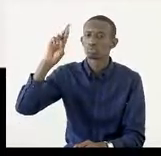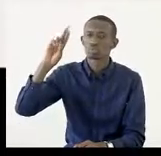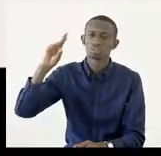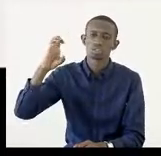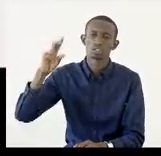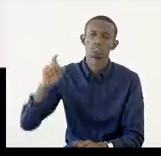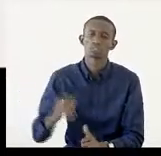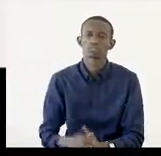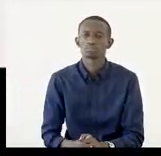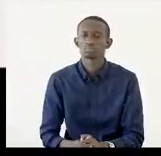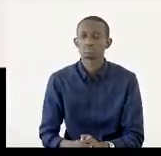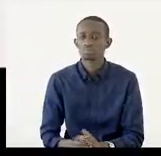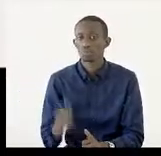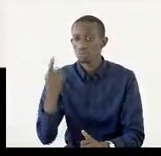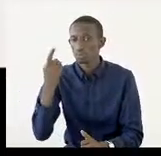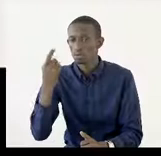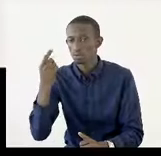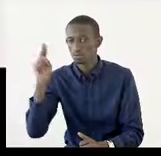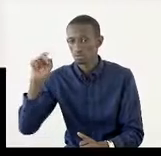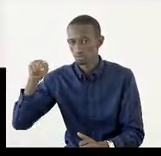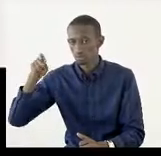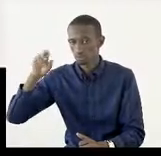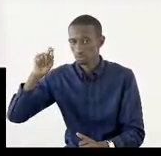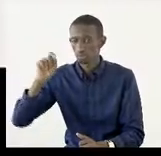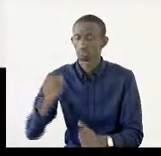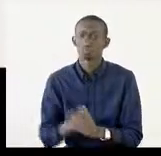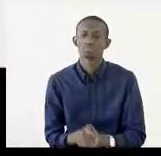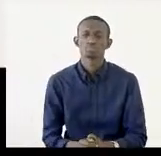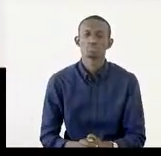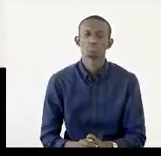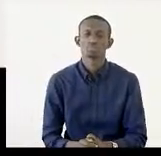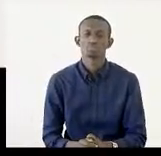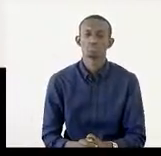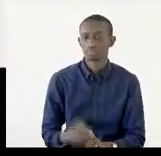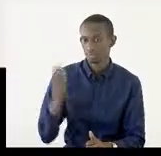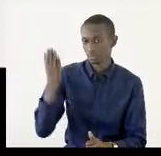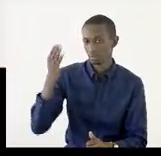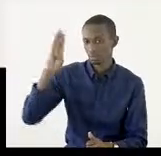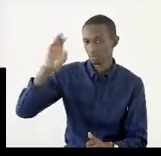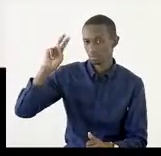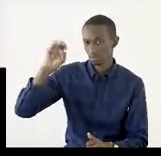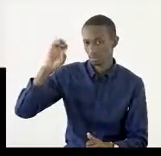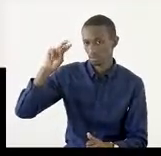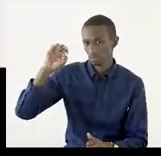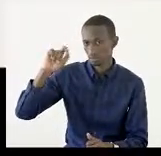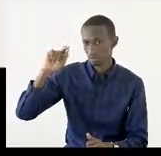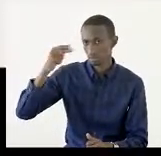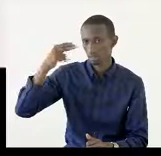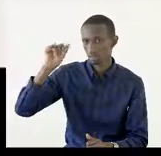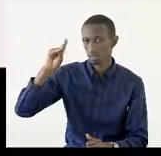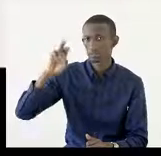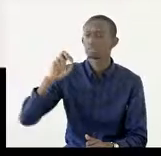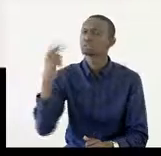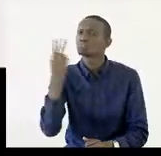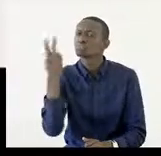undergoes oxidation and another one undergoes reduction. This is benzanar or benzaldehyde, two molecules in